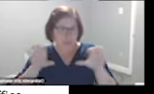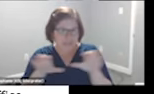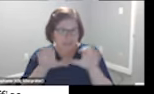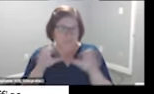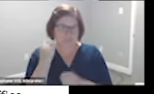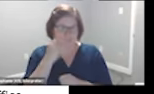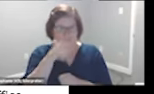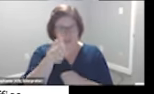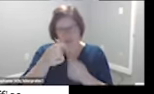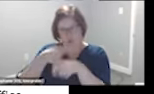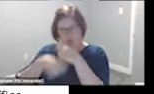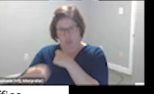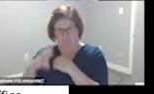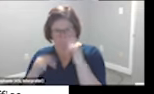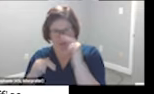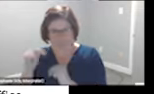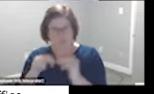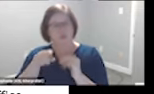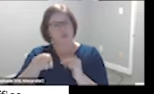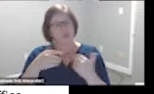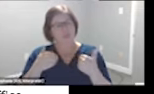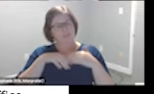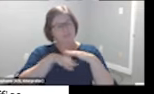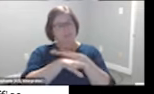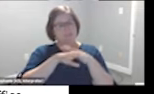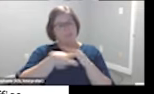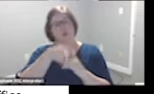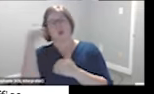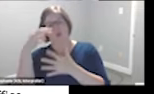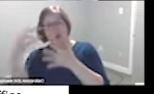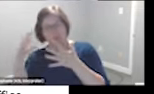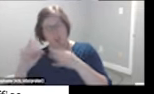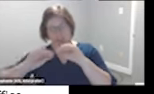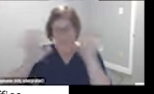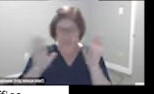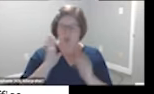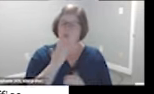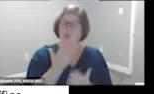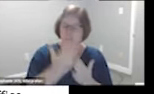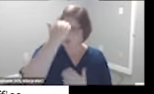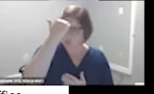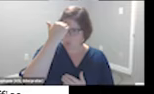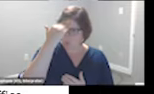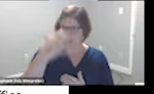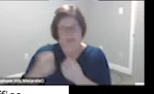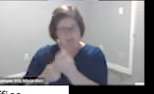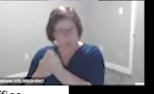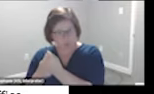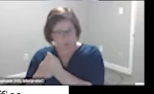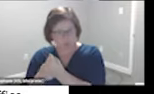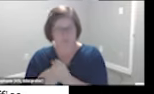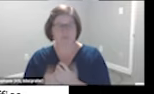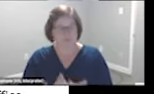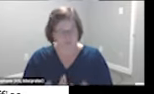accessible alternative that is clear, well-known, and supported? Remember my colloquium lunch example. I also want to note